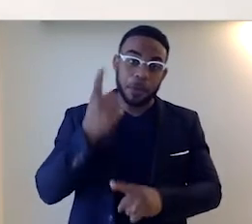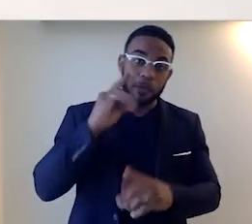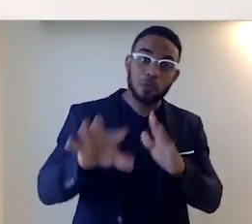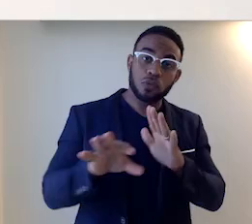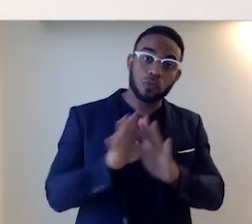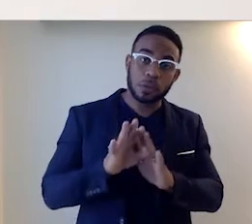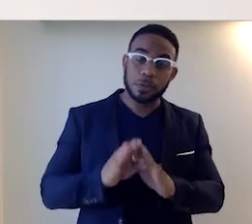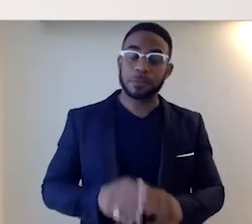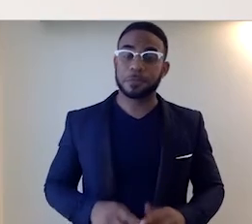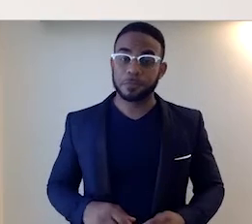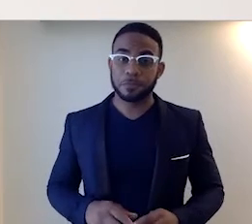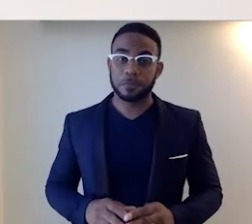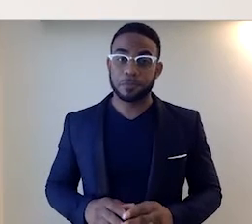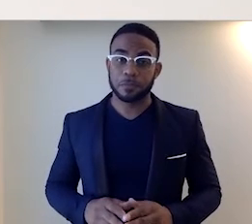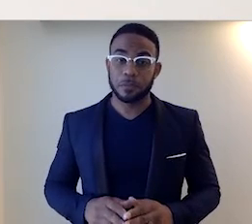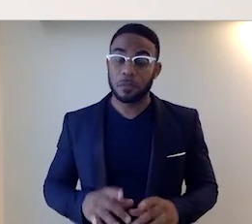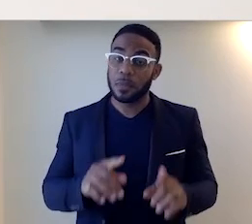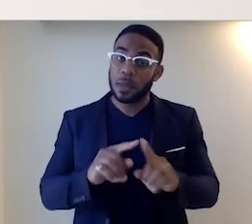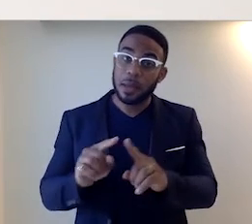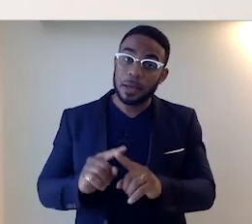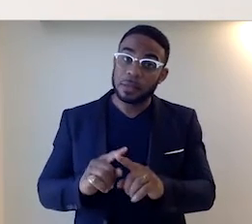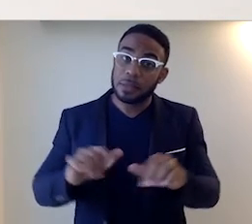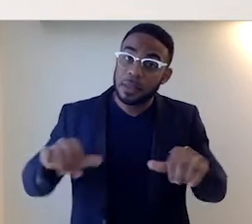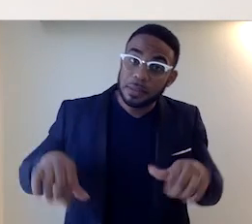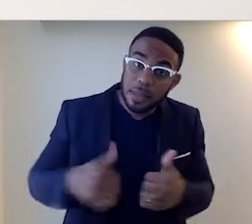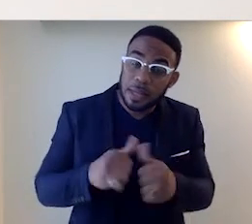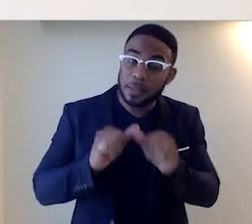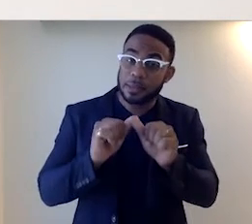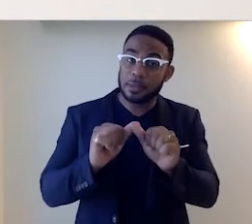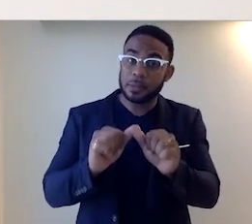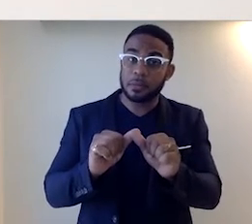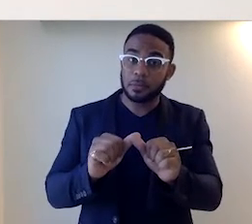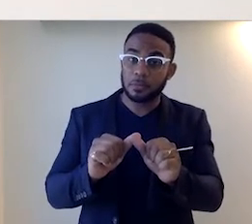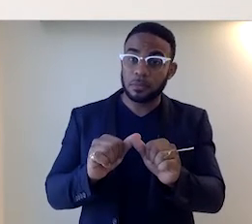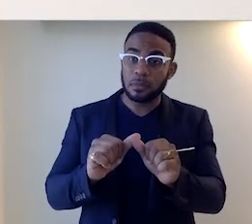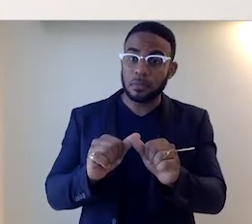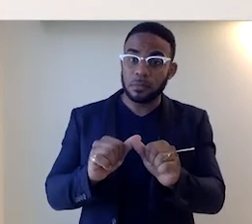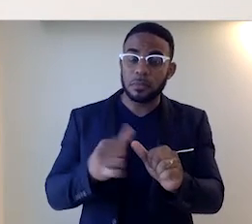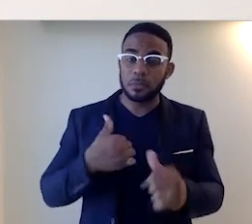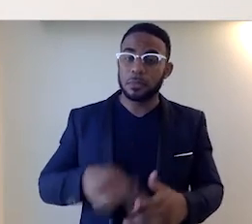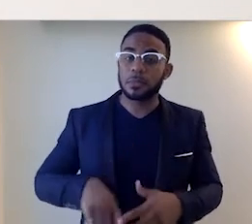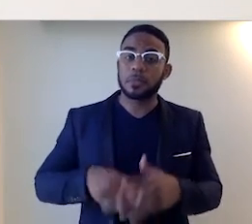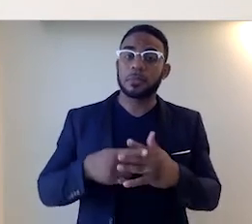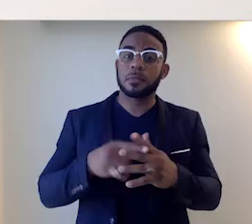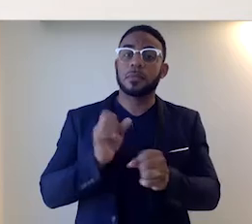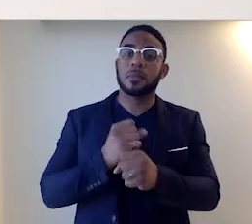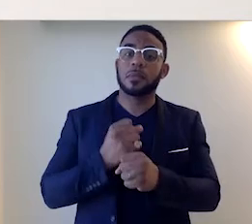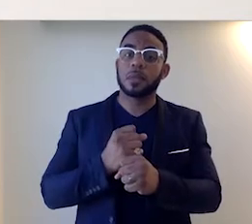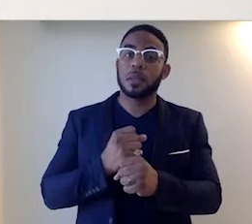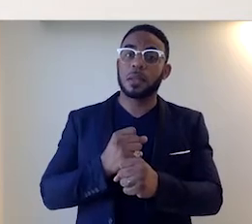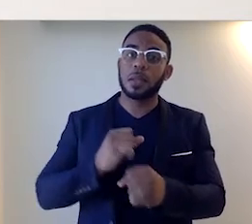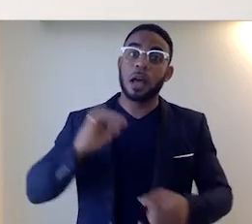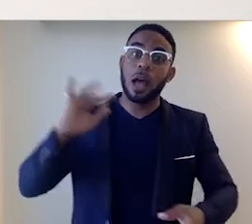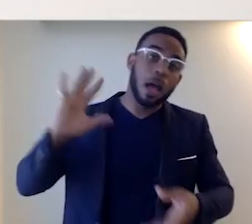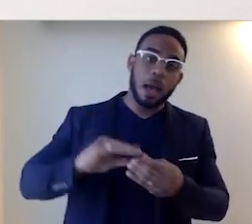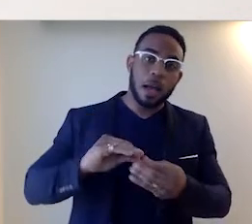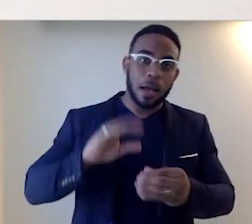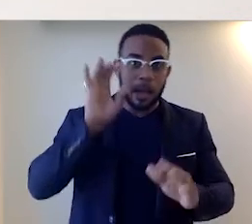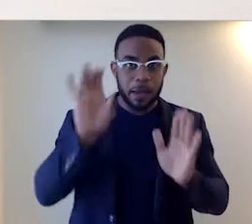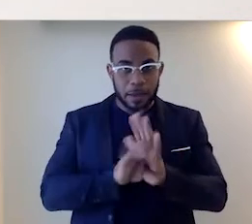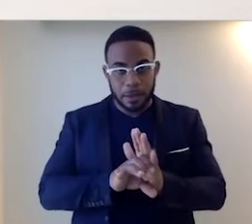choice. As the challenge continued, I began creating composite